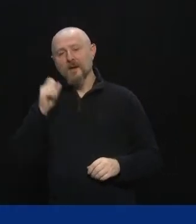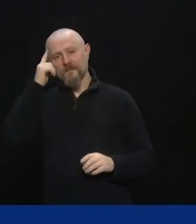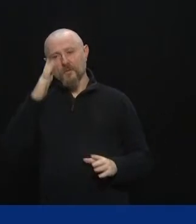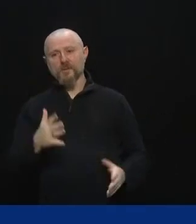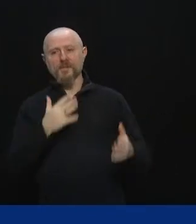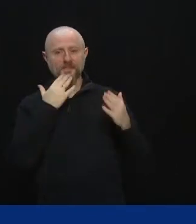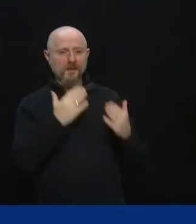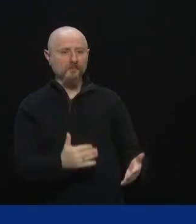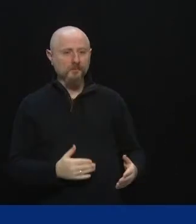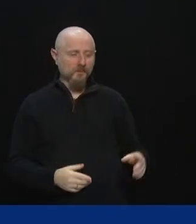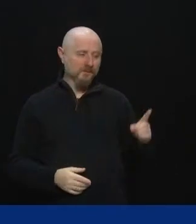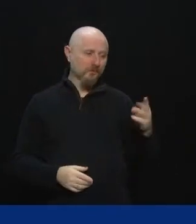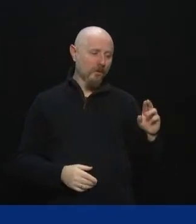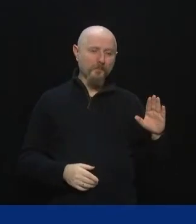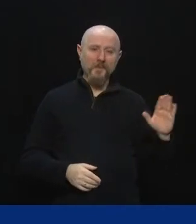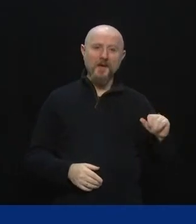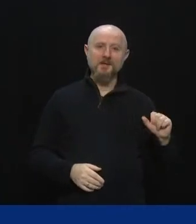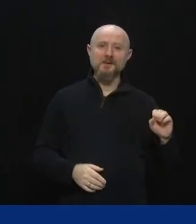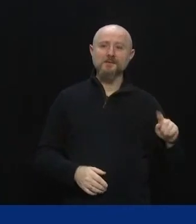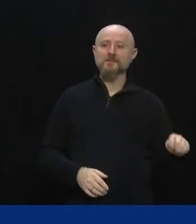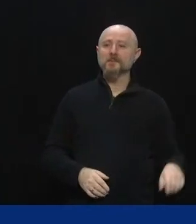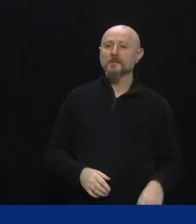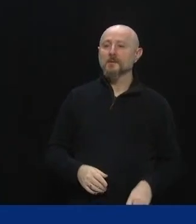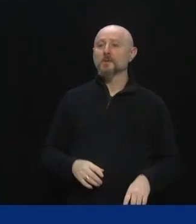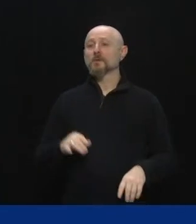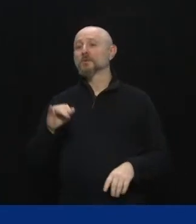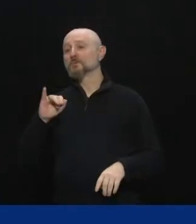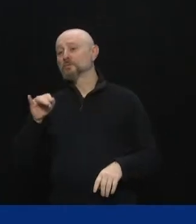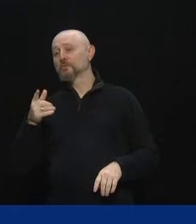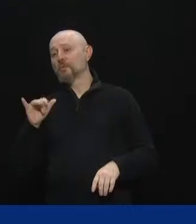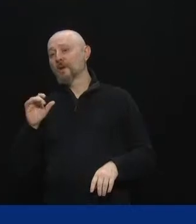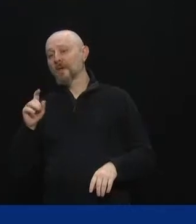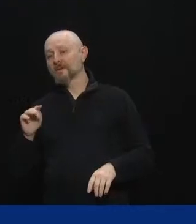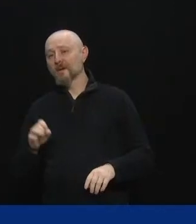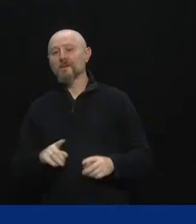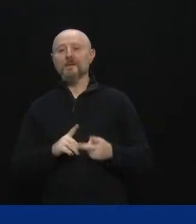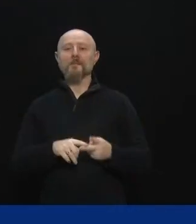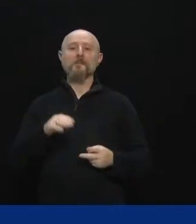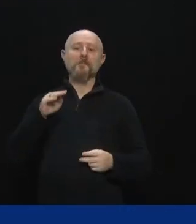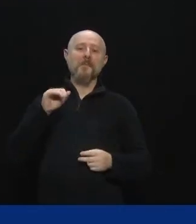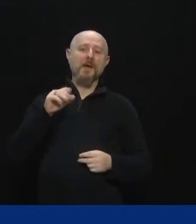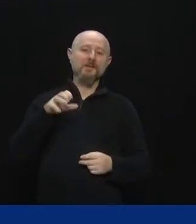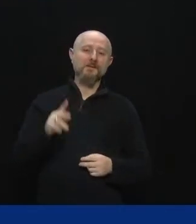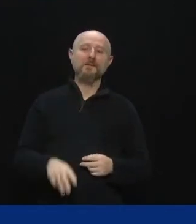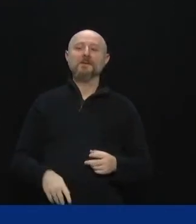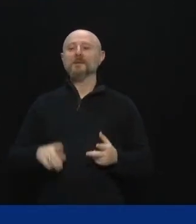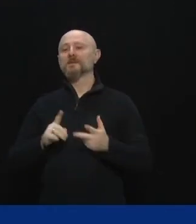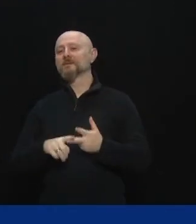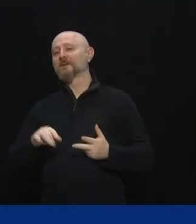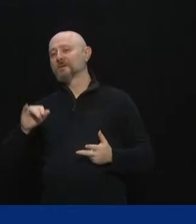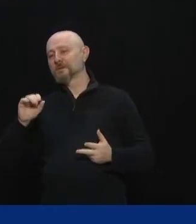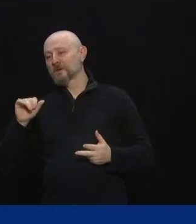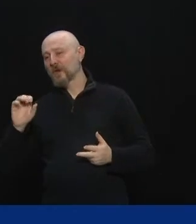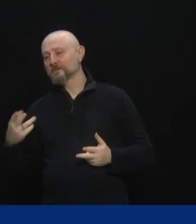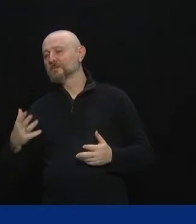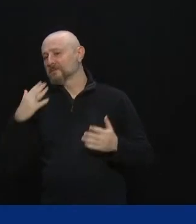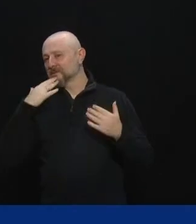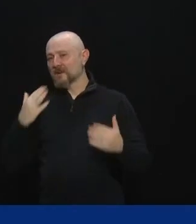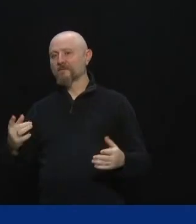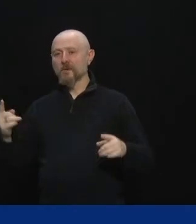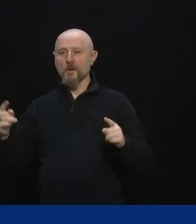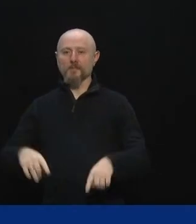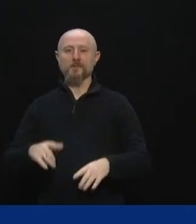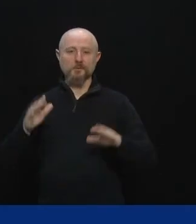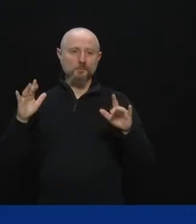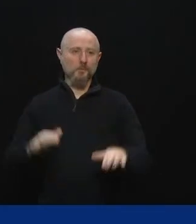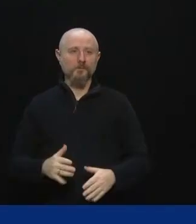again, to Juliet, Mac, and Zach, thank you for having the fortitude to bundle up and come out here in a sun. To those of you in the